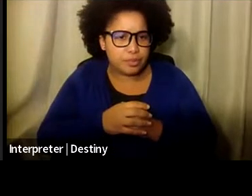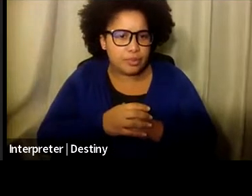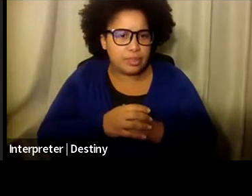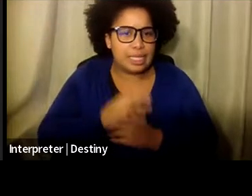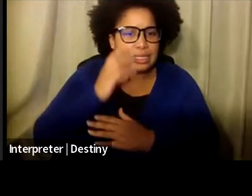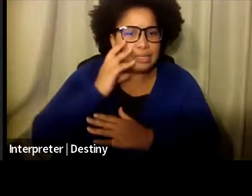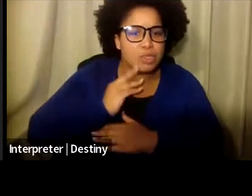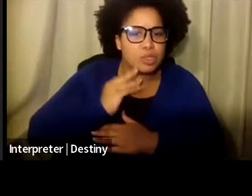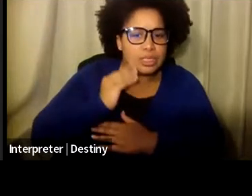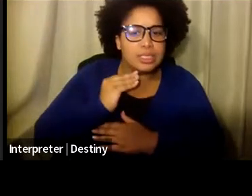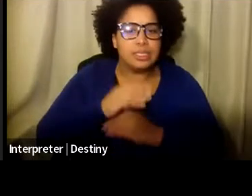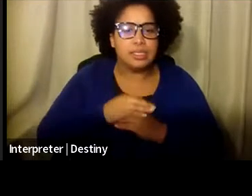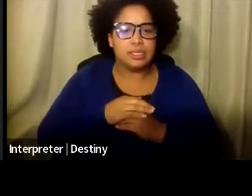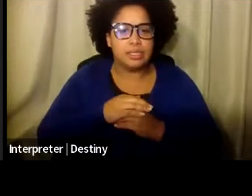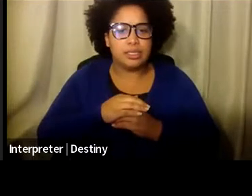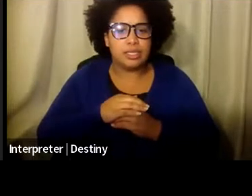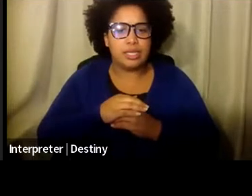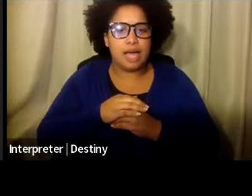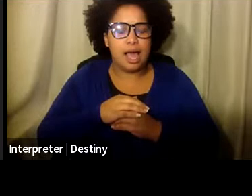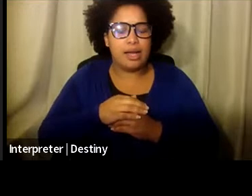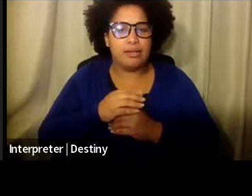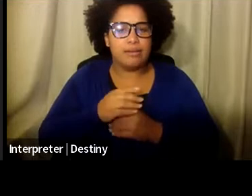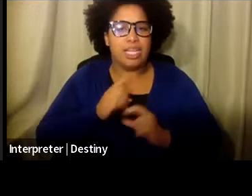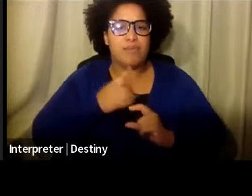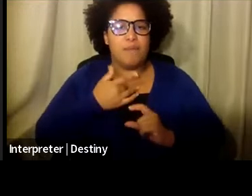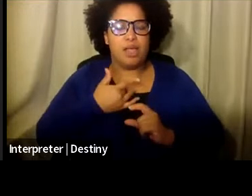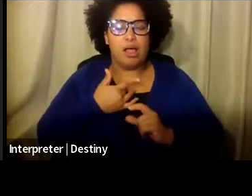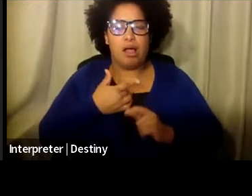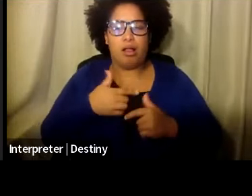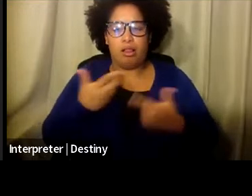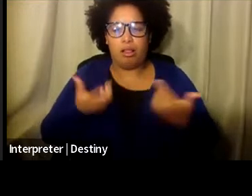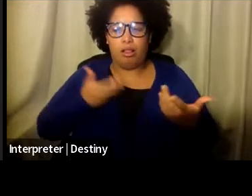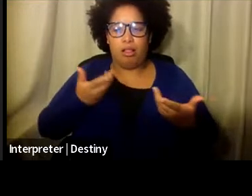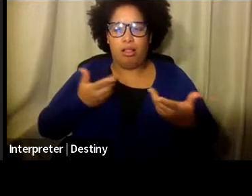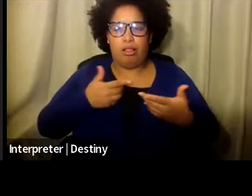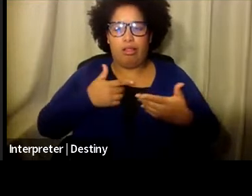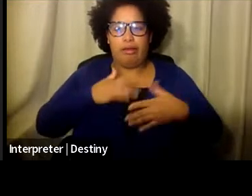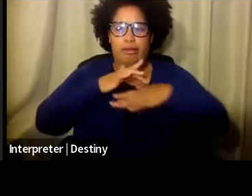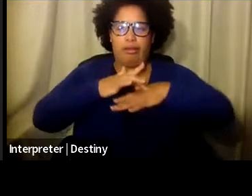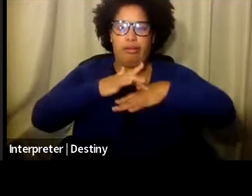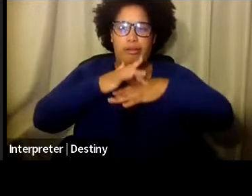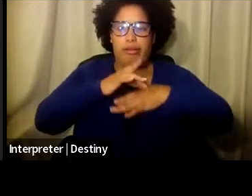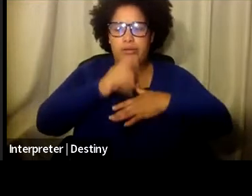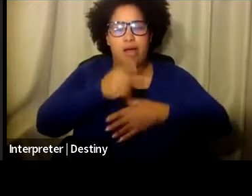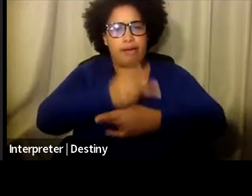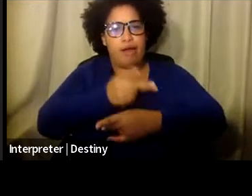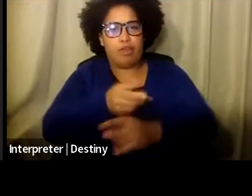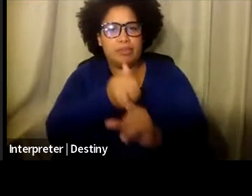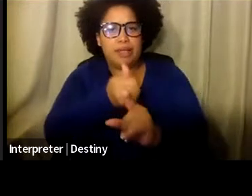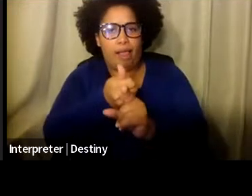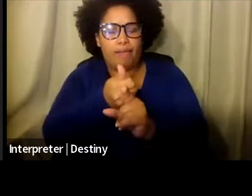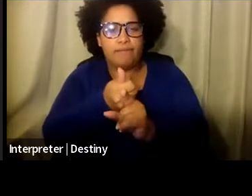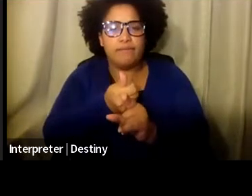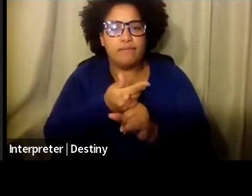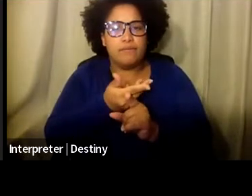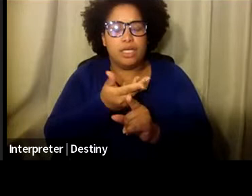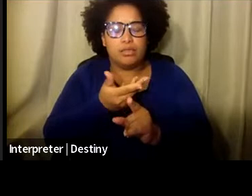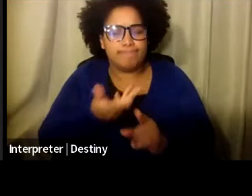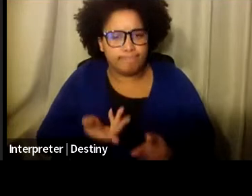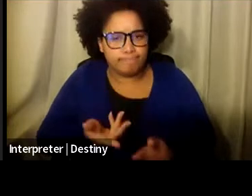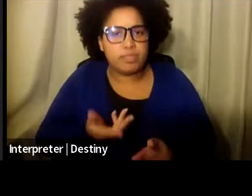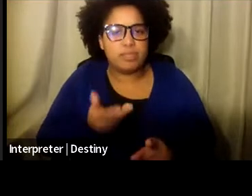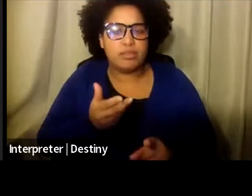experience, that holds people back or keeps folks from self-care, and so